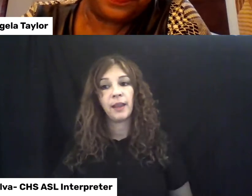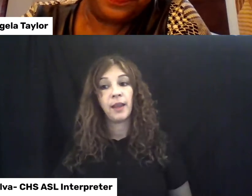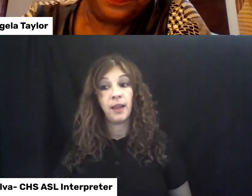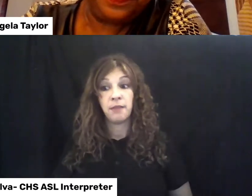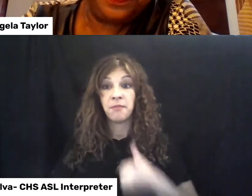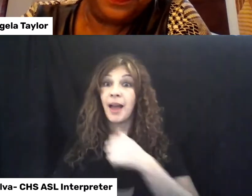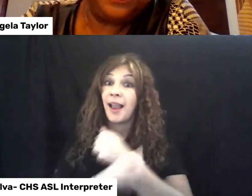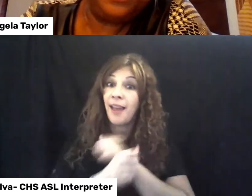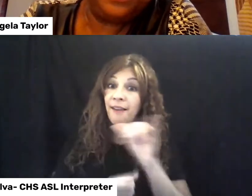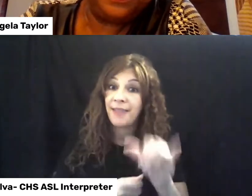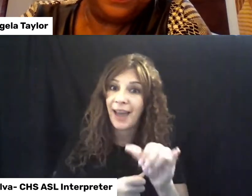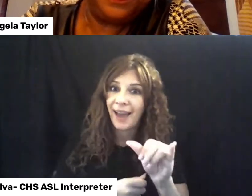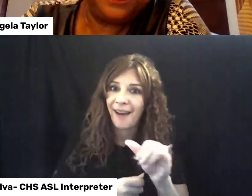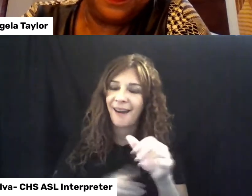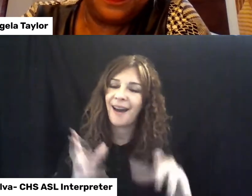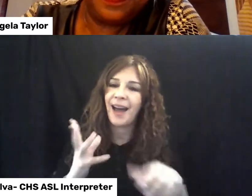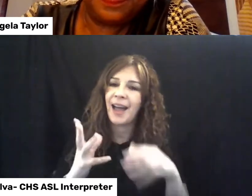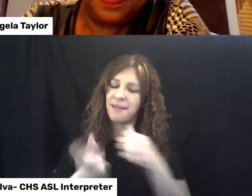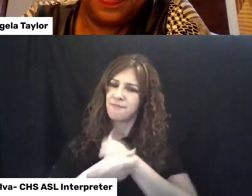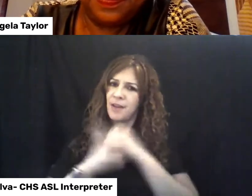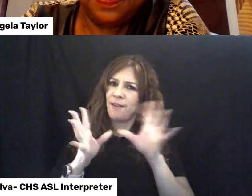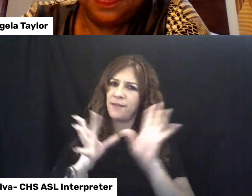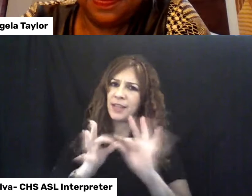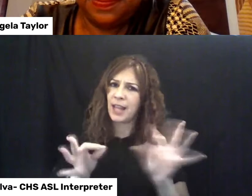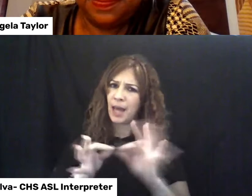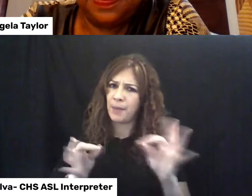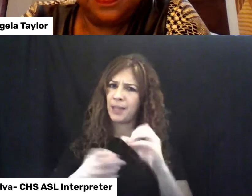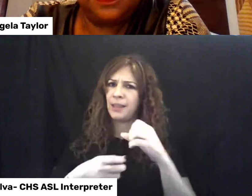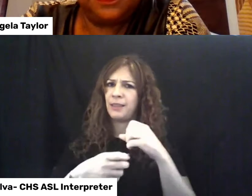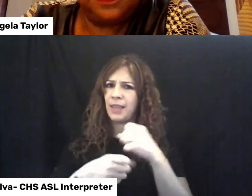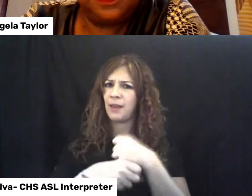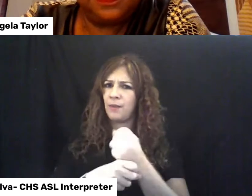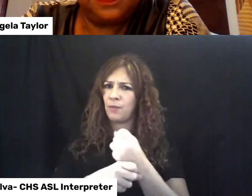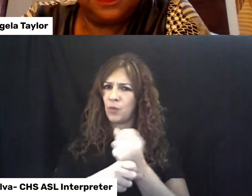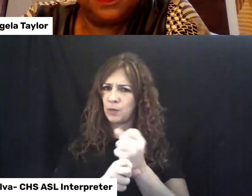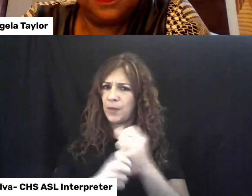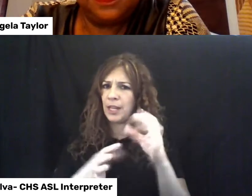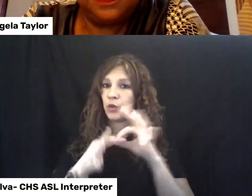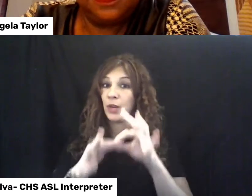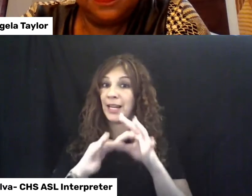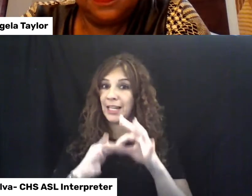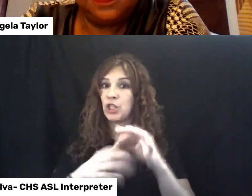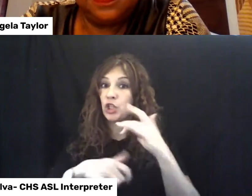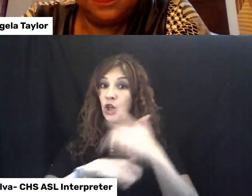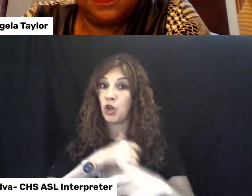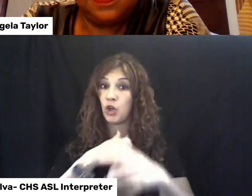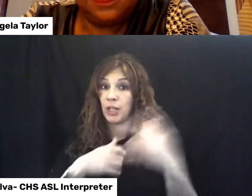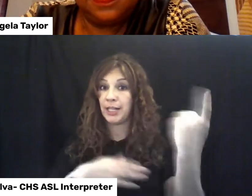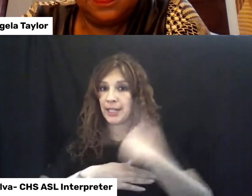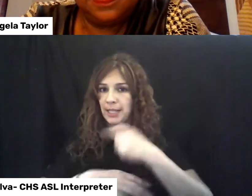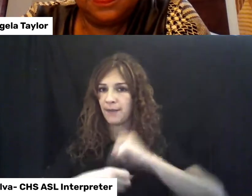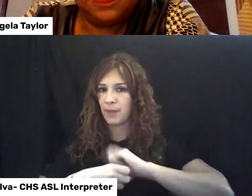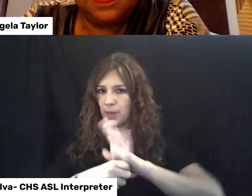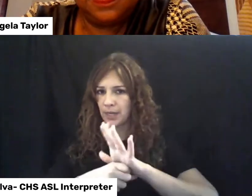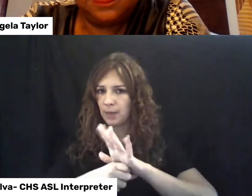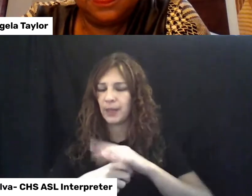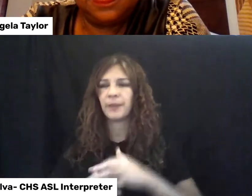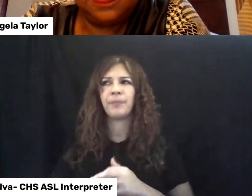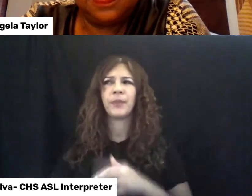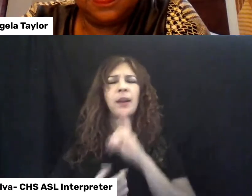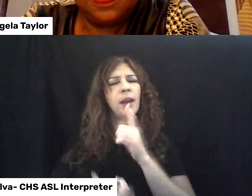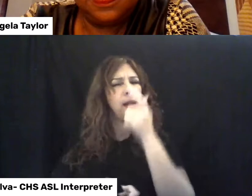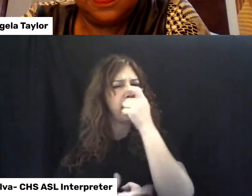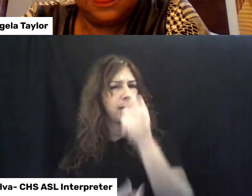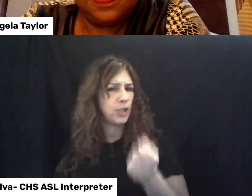add the comment related to that, those early days of the pandemic. I think that it was so interesting